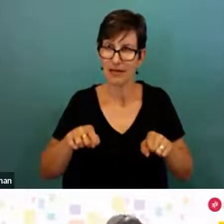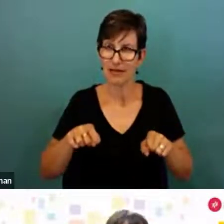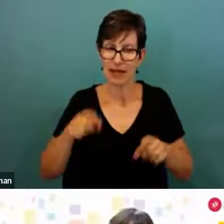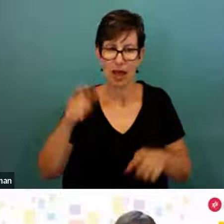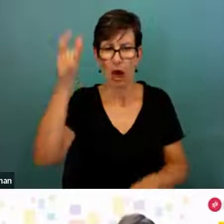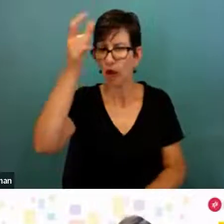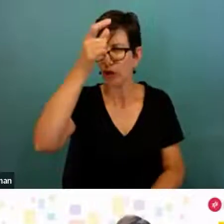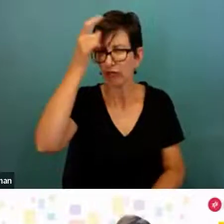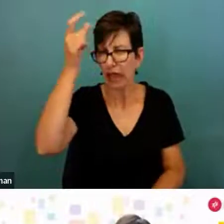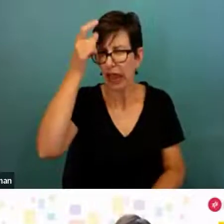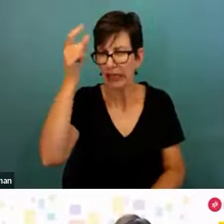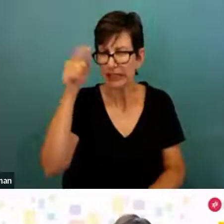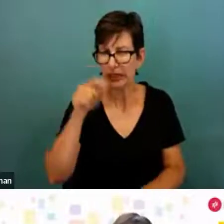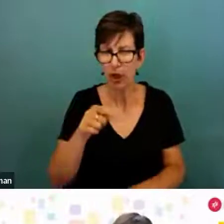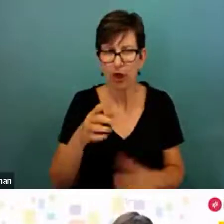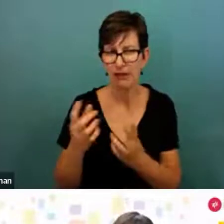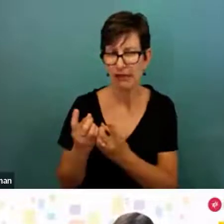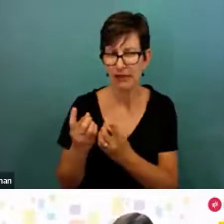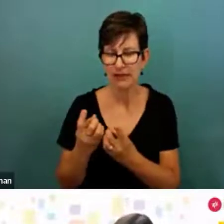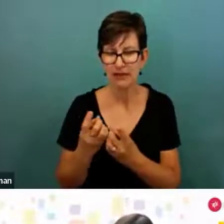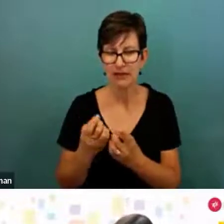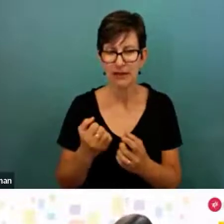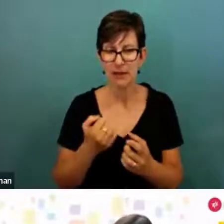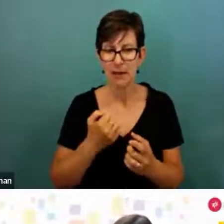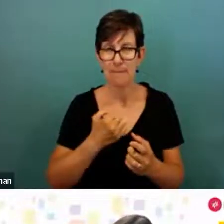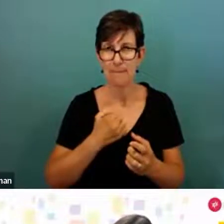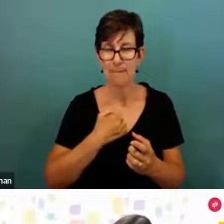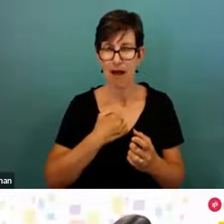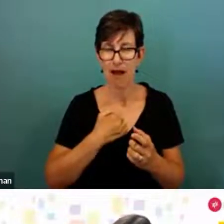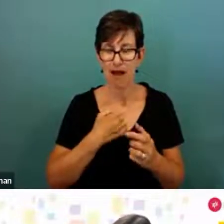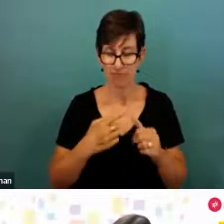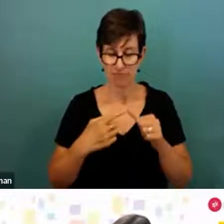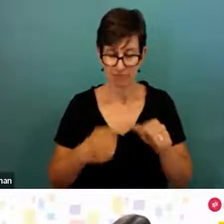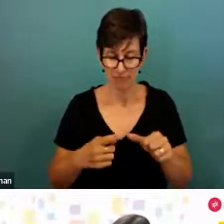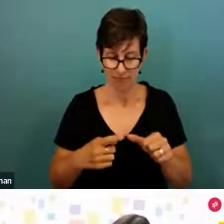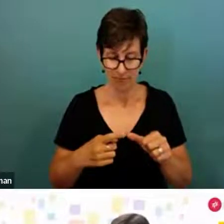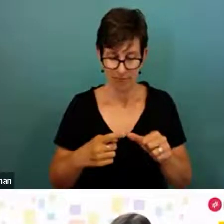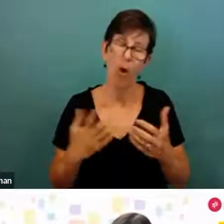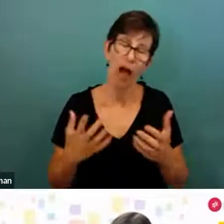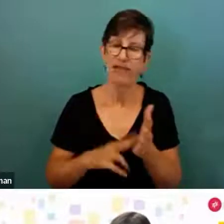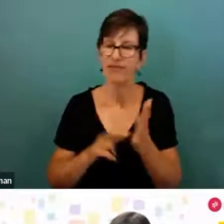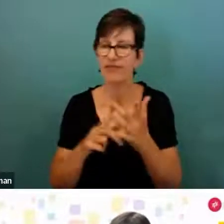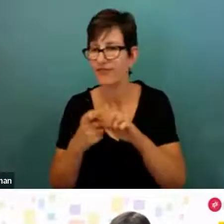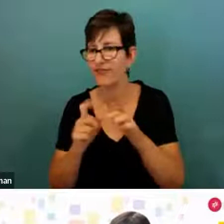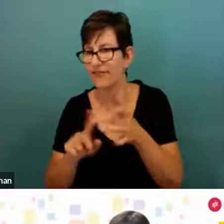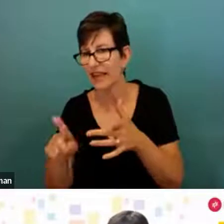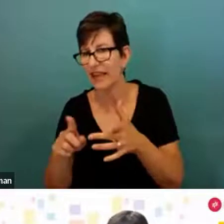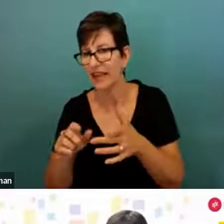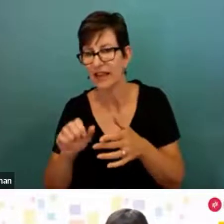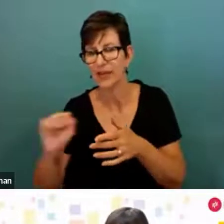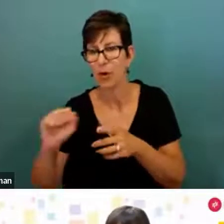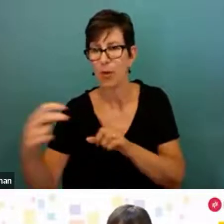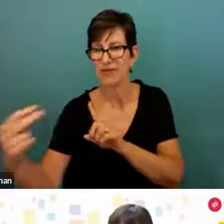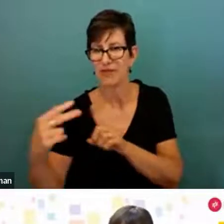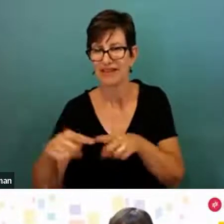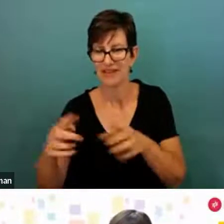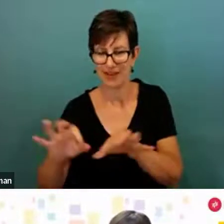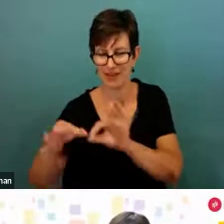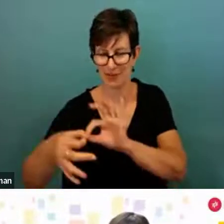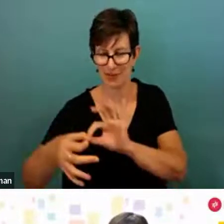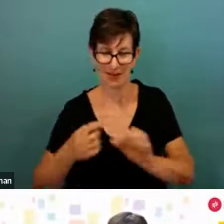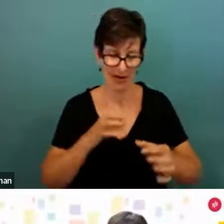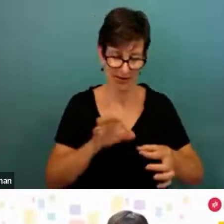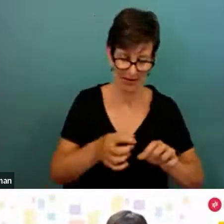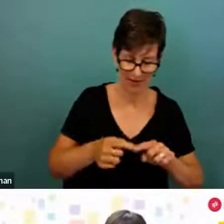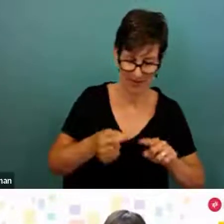creating these things? And my first my instinct was, I mean, Vicki, from the perspective that you're looking at